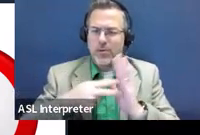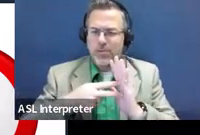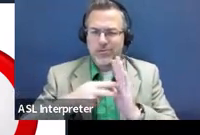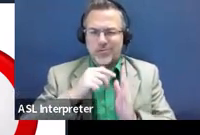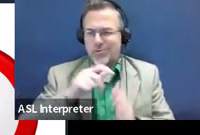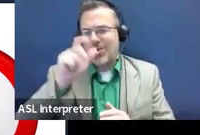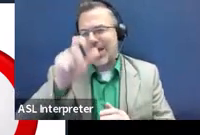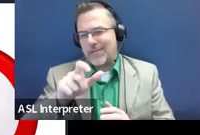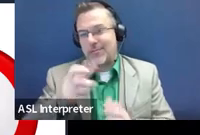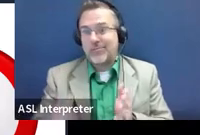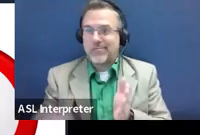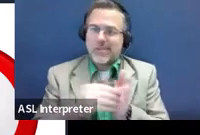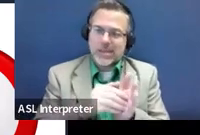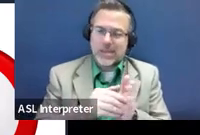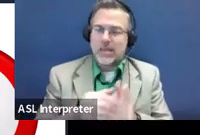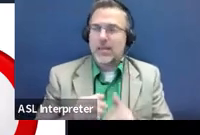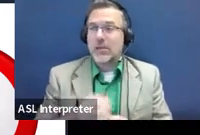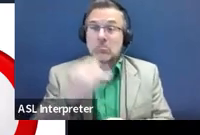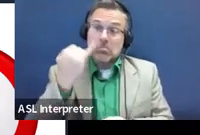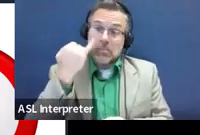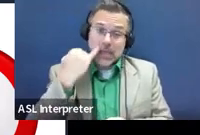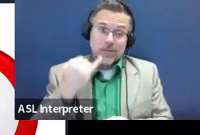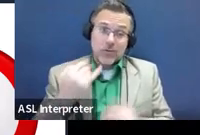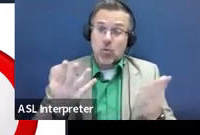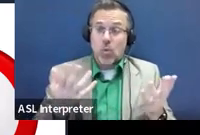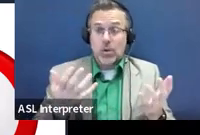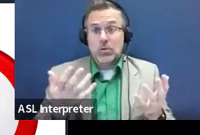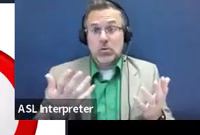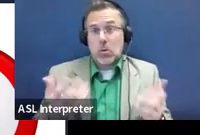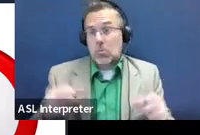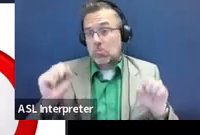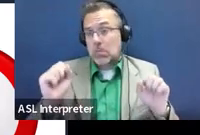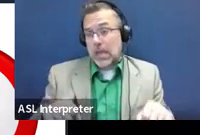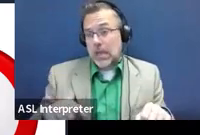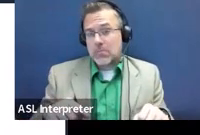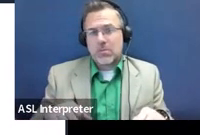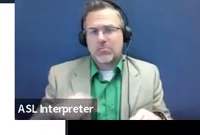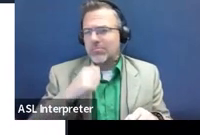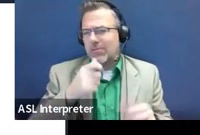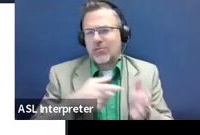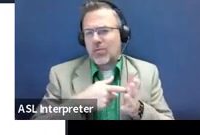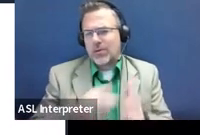statement. If you do, it's okay, but there's no need.